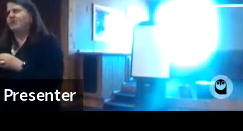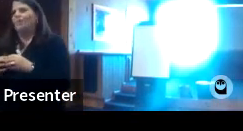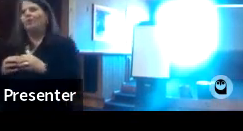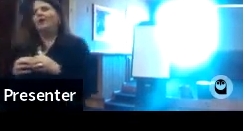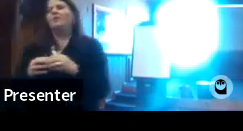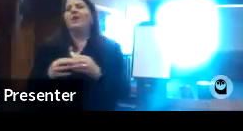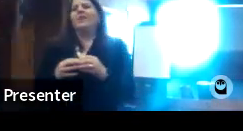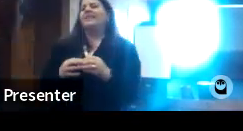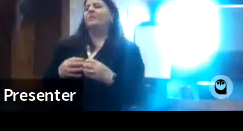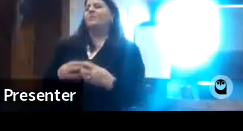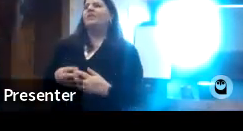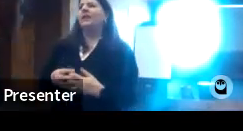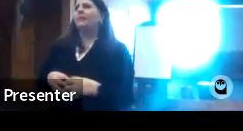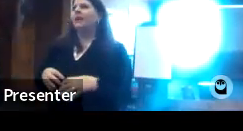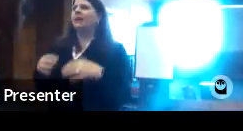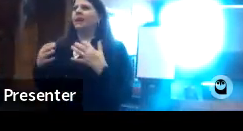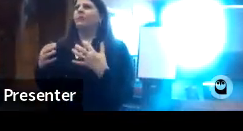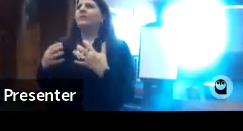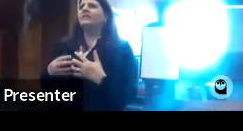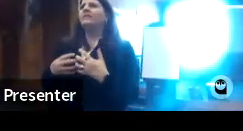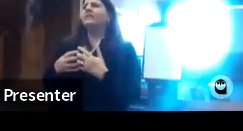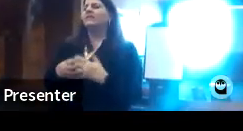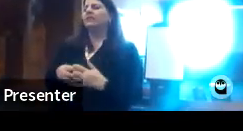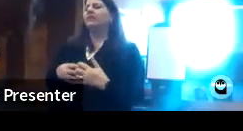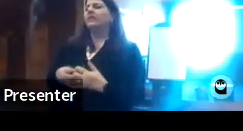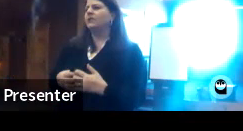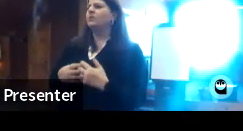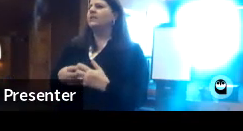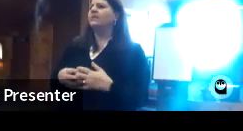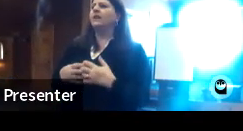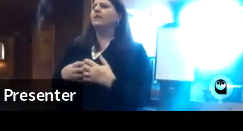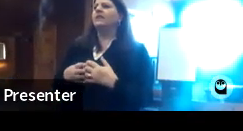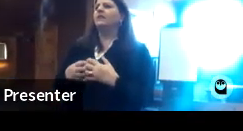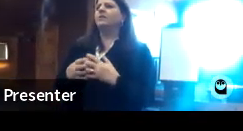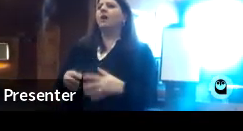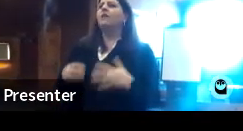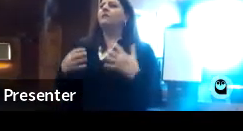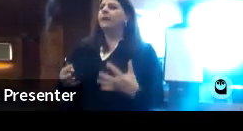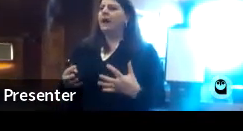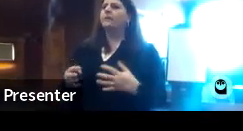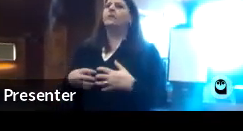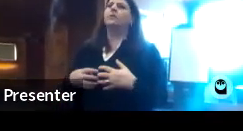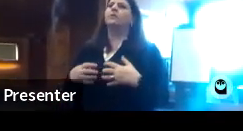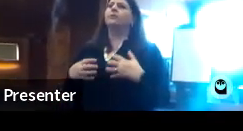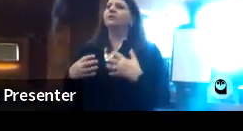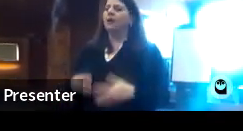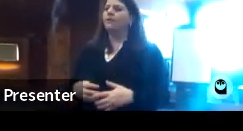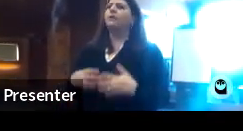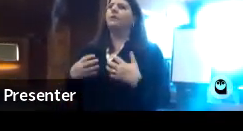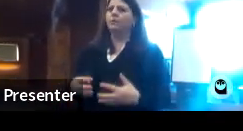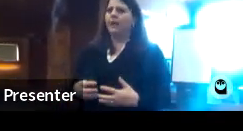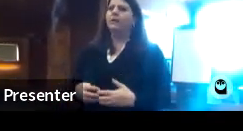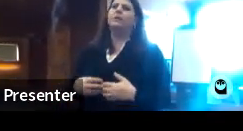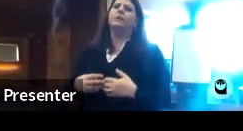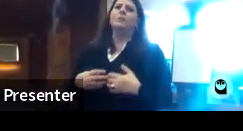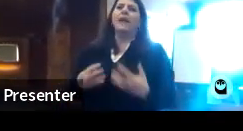right? So I don't want that. As I was watching that, I'm like, okay, we're testifying to different things. We're testifying to soft facts, to